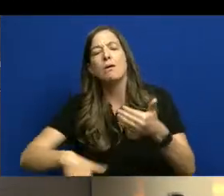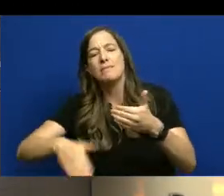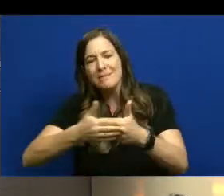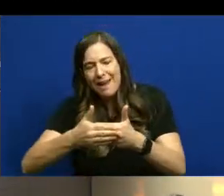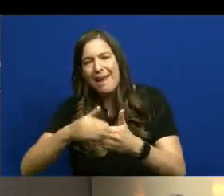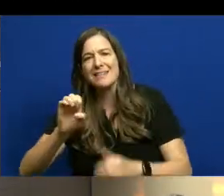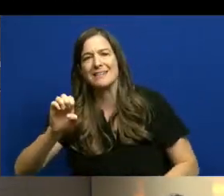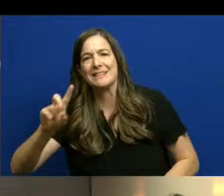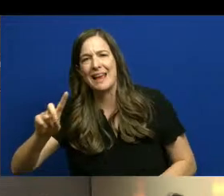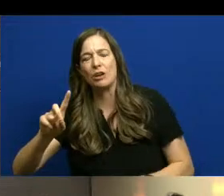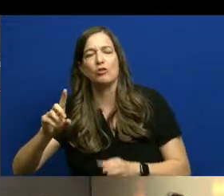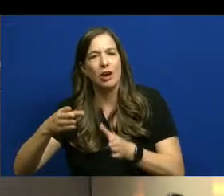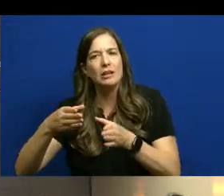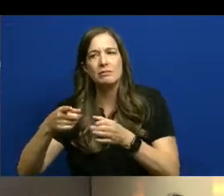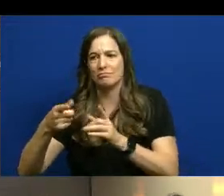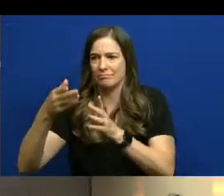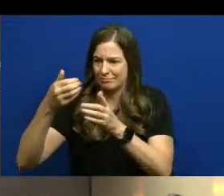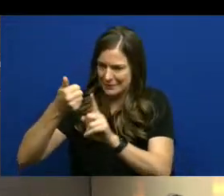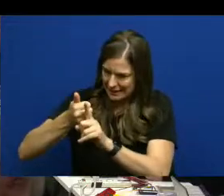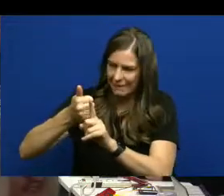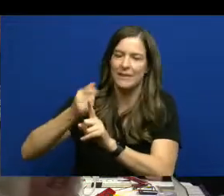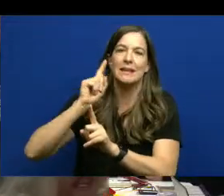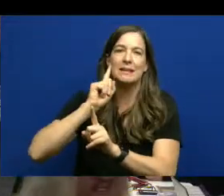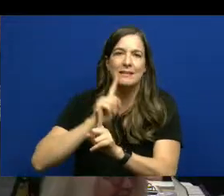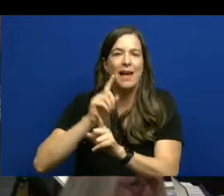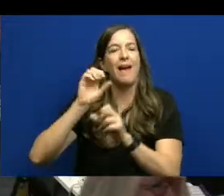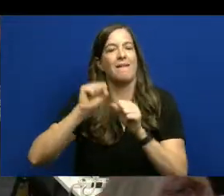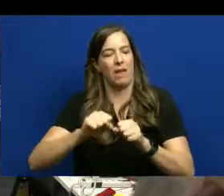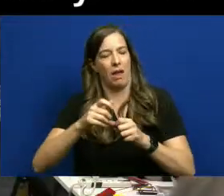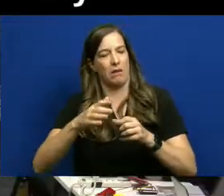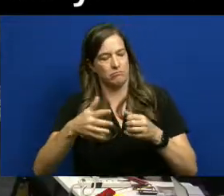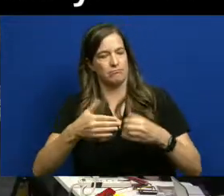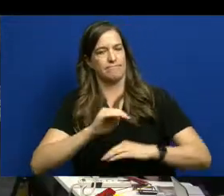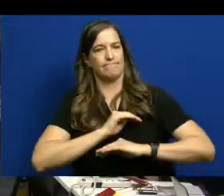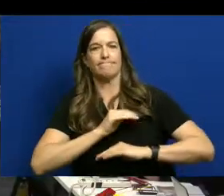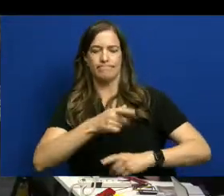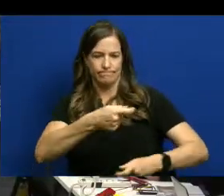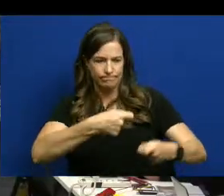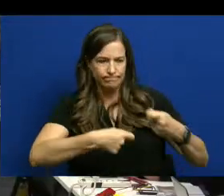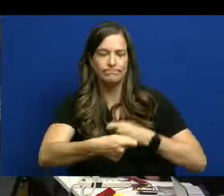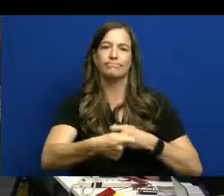Collins' large shoes. Thank you so much.